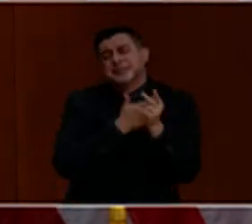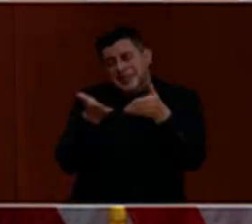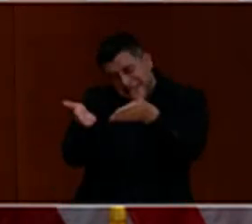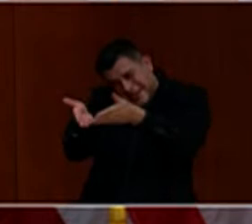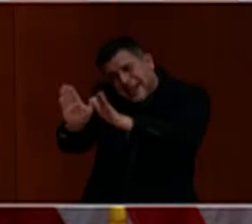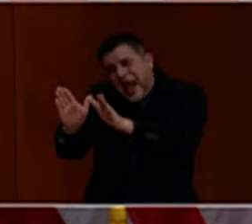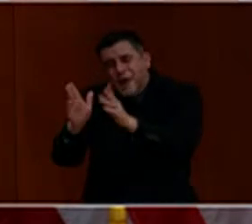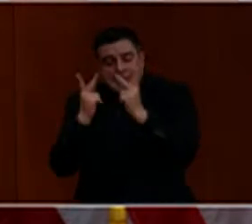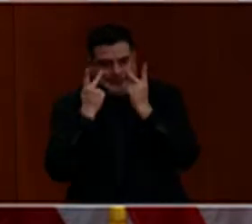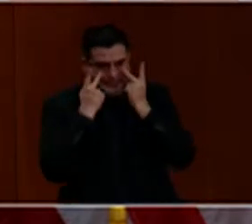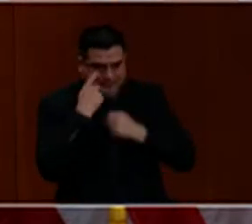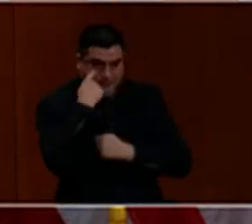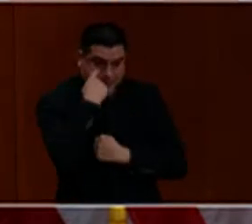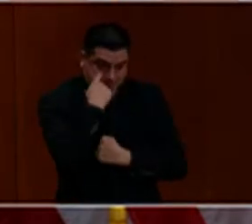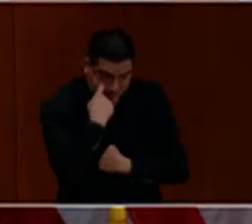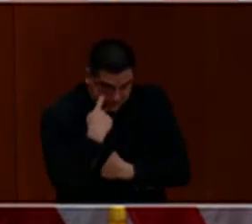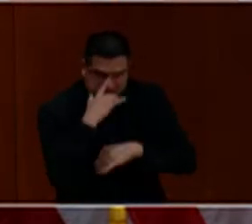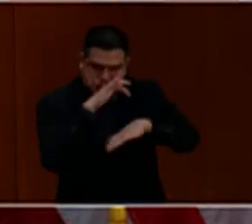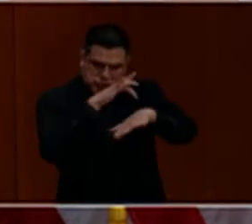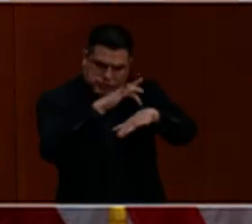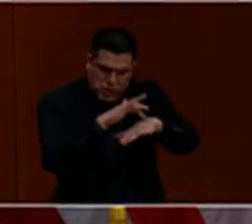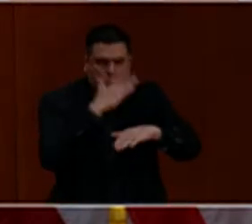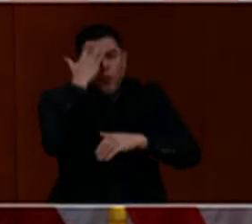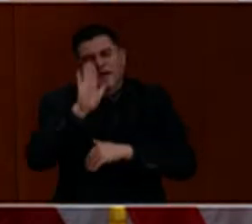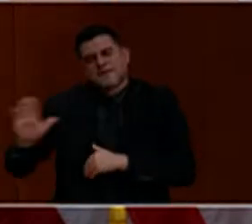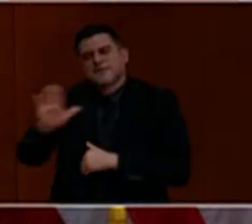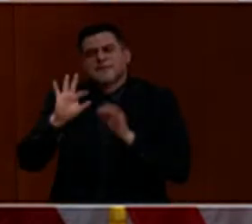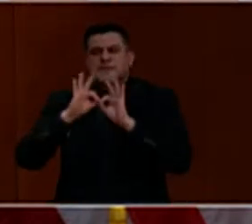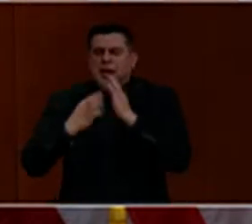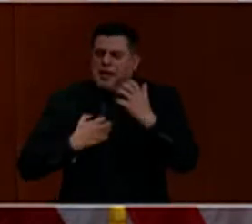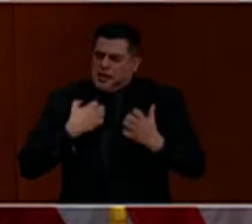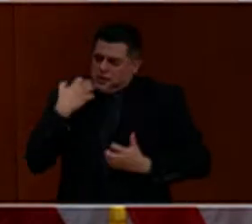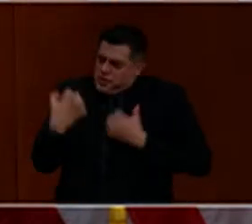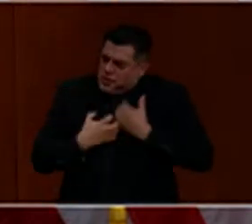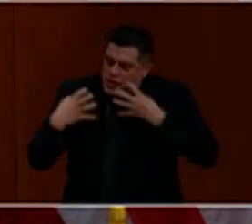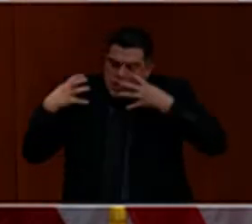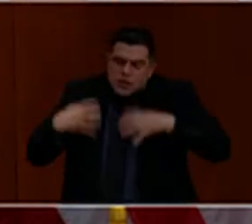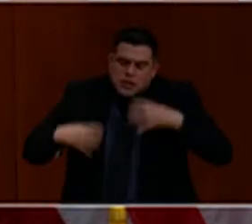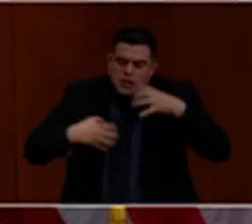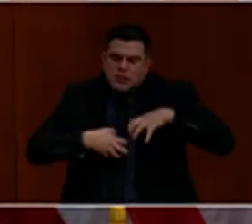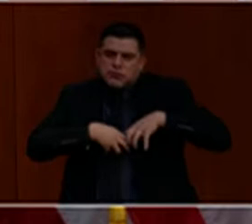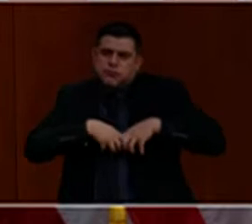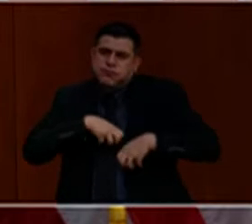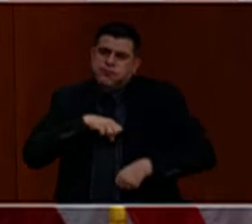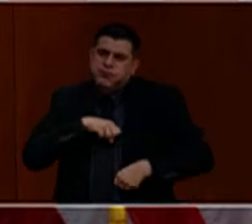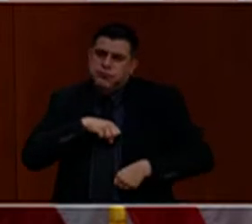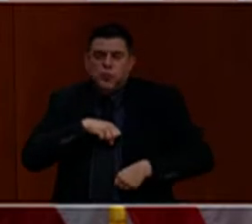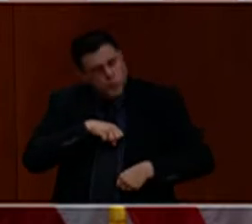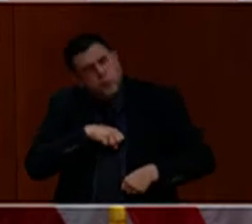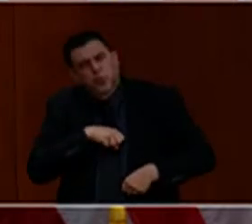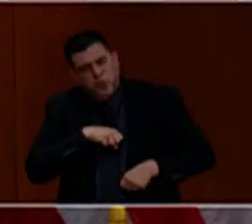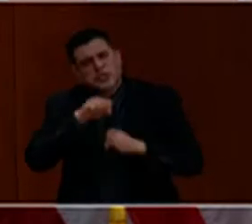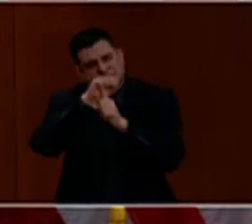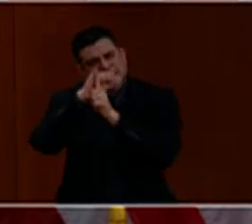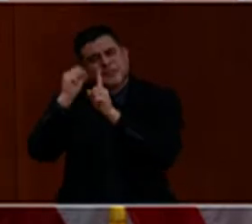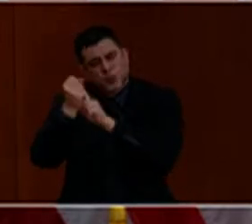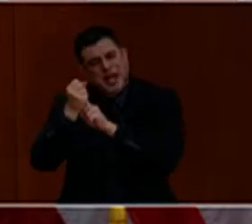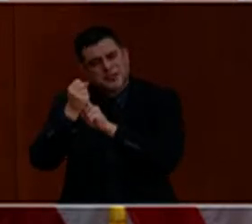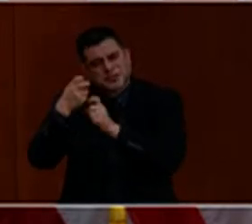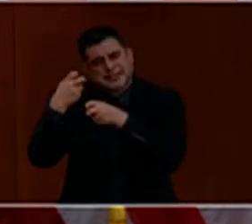very significant. So these things are all very, very tough. But at the same time, I think that the picture needs to be